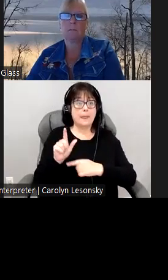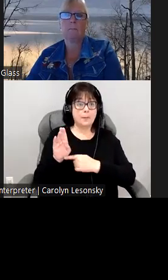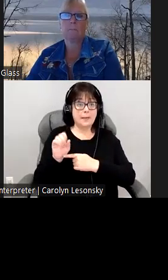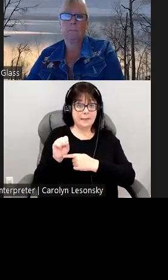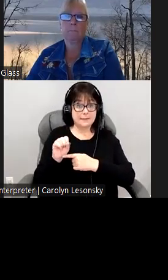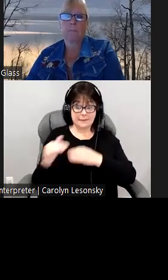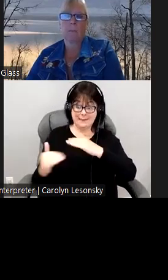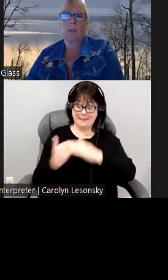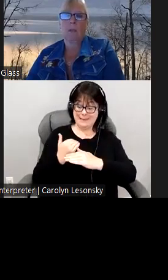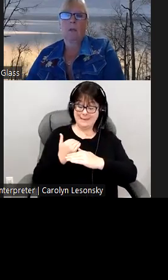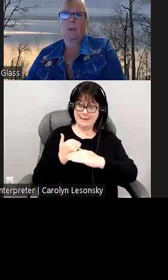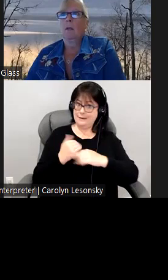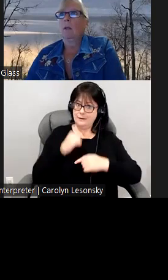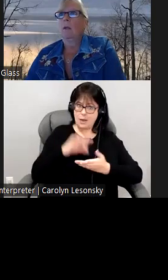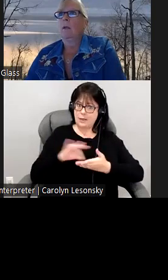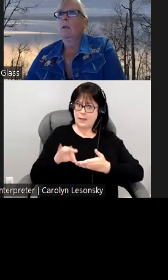right.